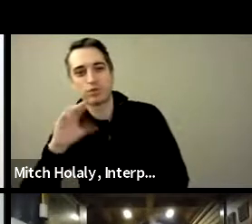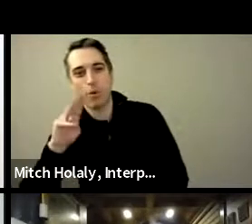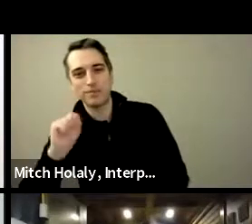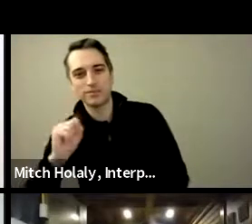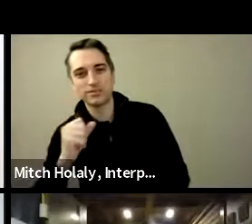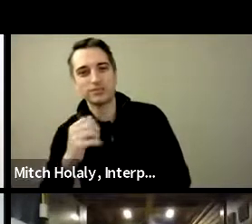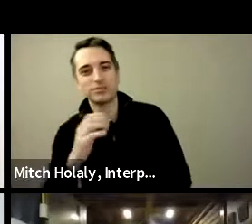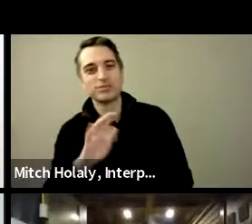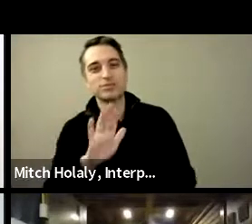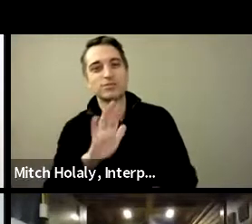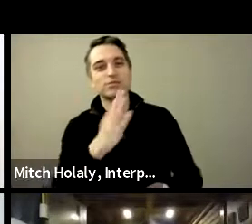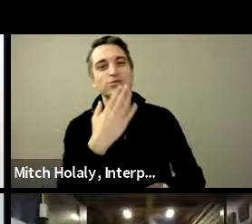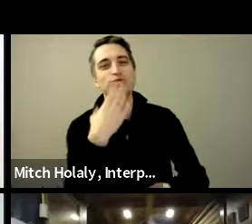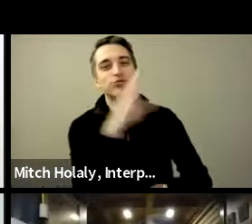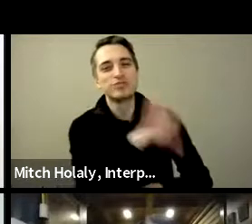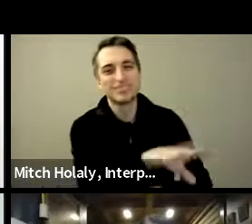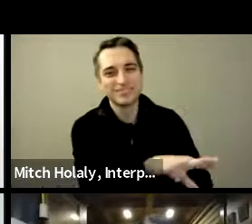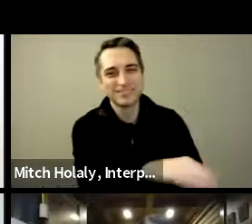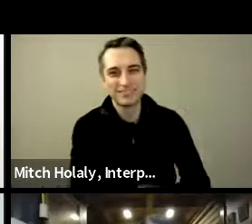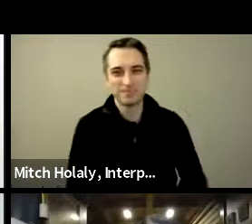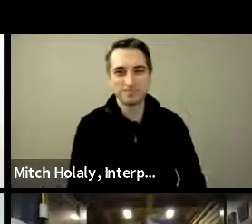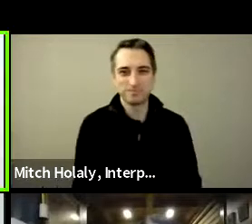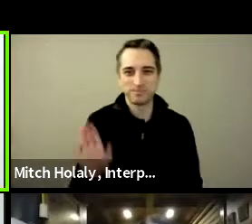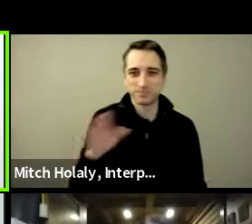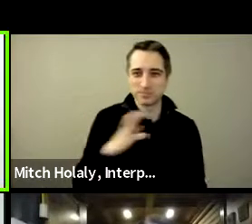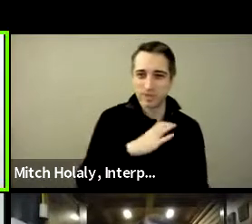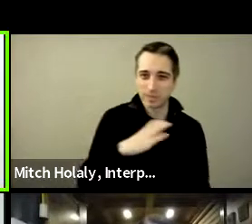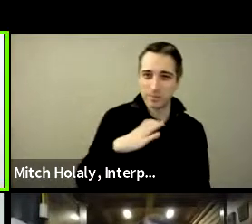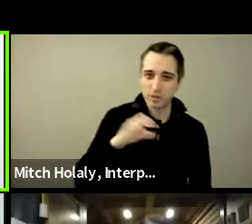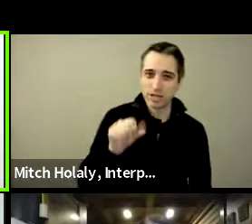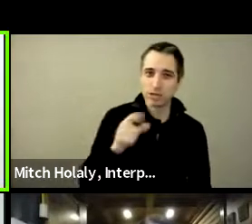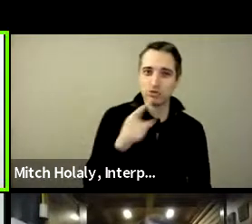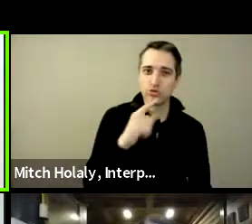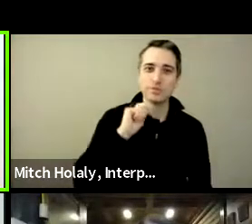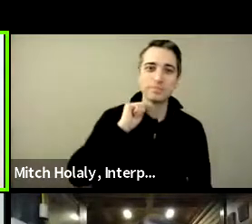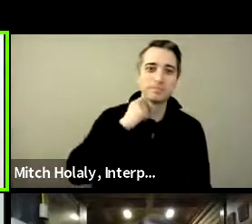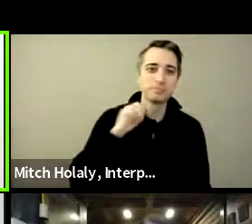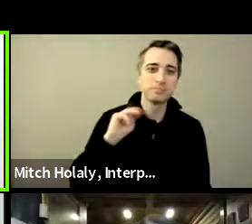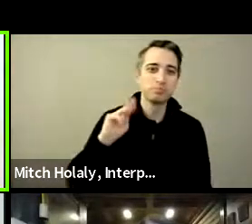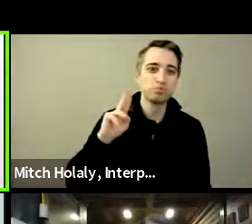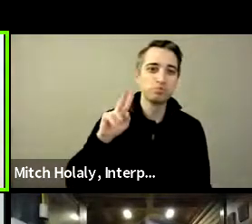Can you hear me? Yes, you can. Hey. Commissioners can mute themselves if they're not speaking, please.